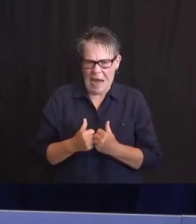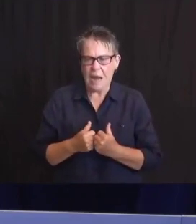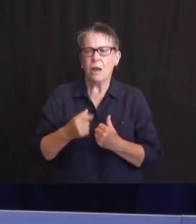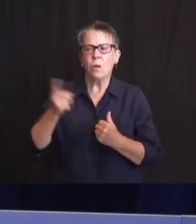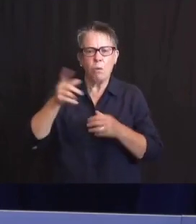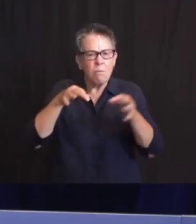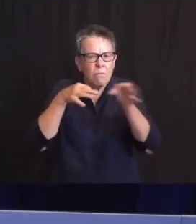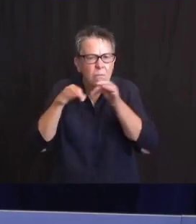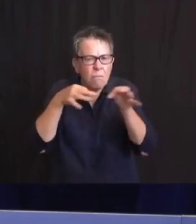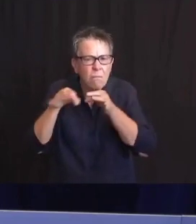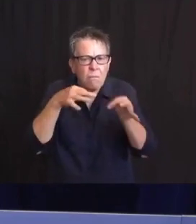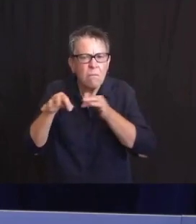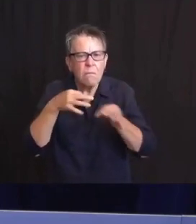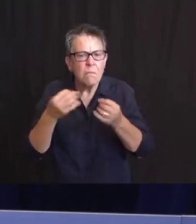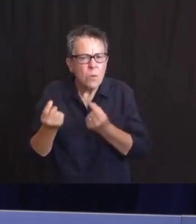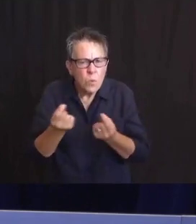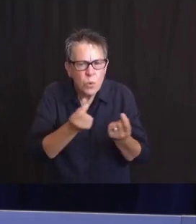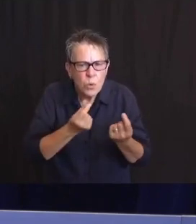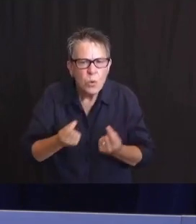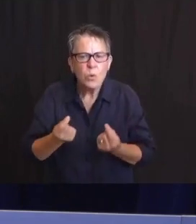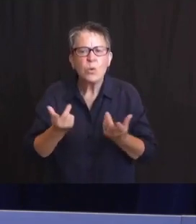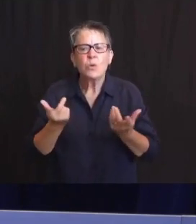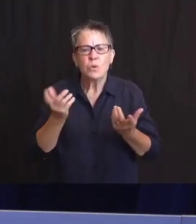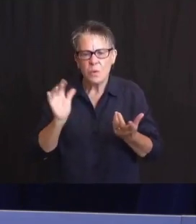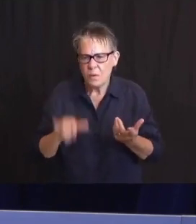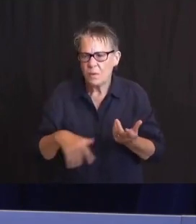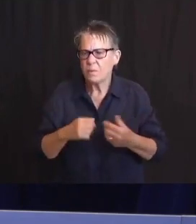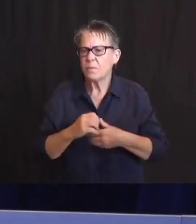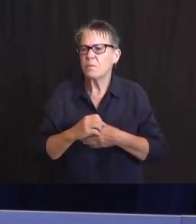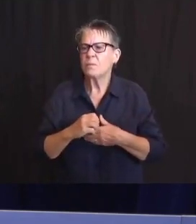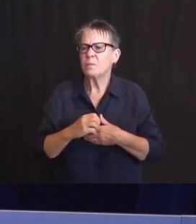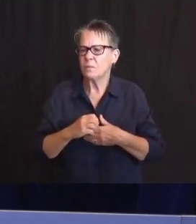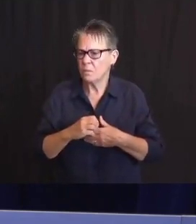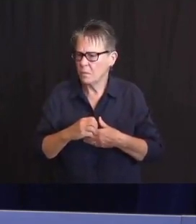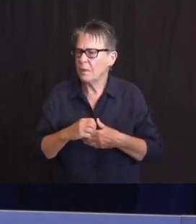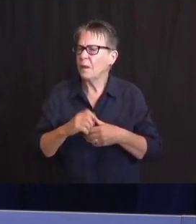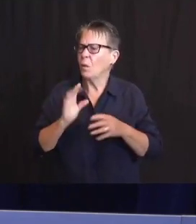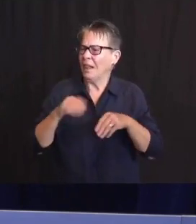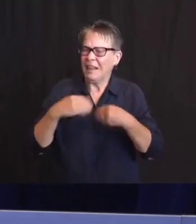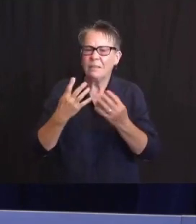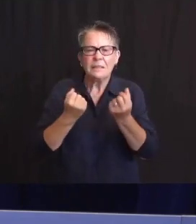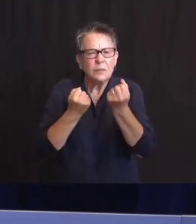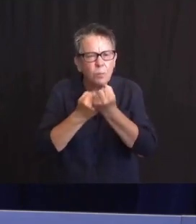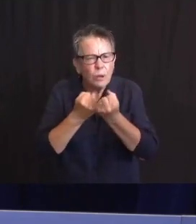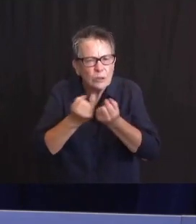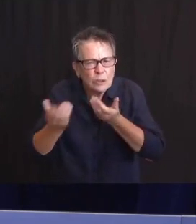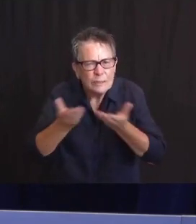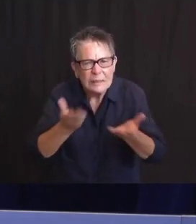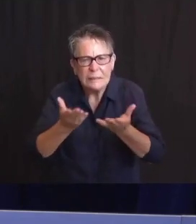and social support services are conducted in a timely and complete manner.